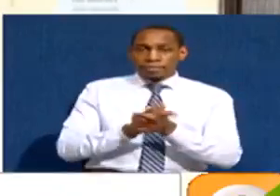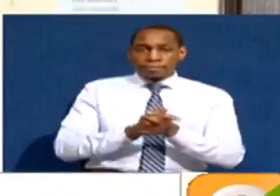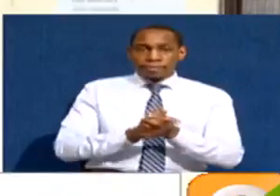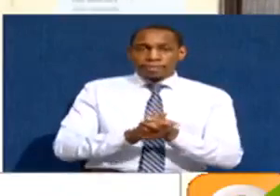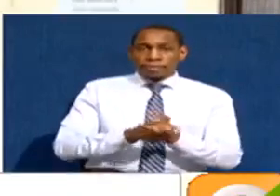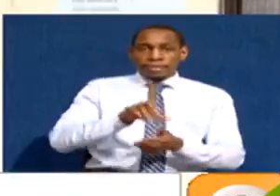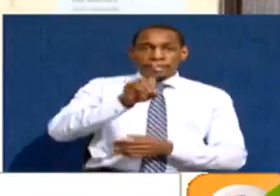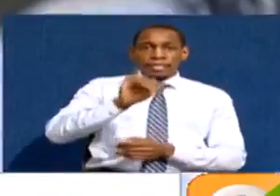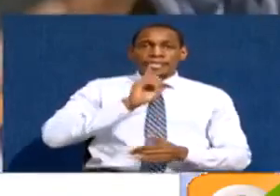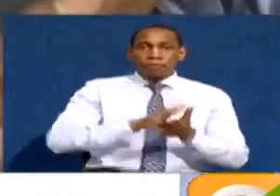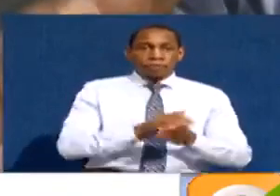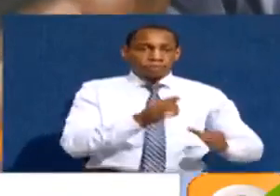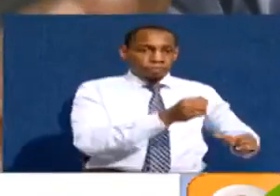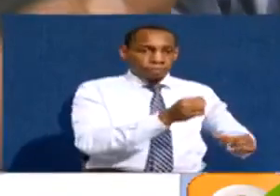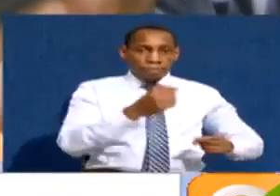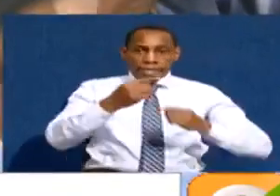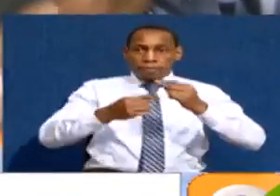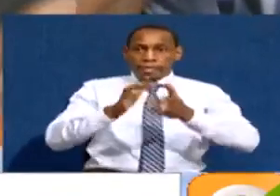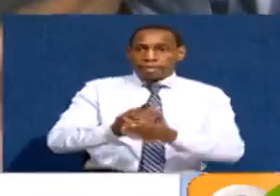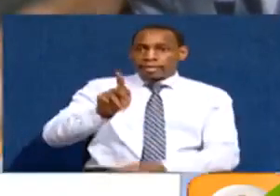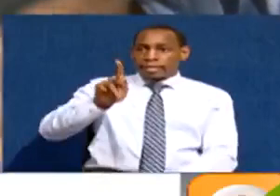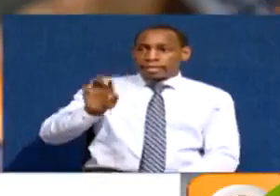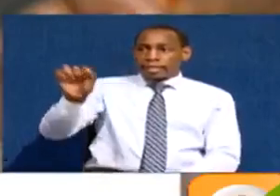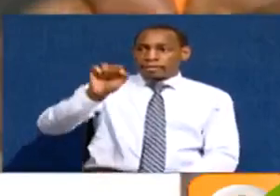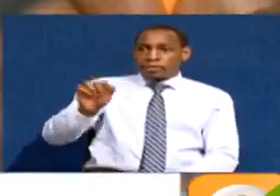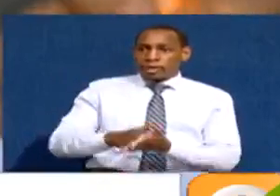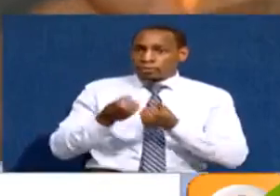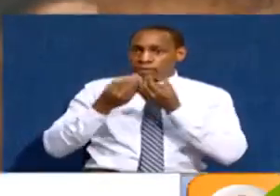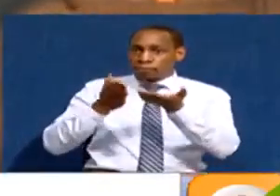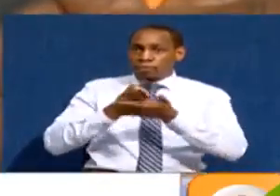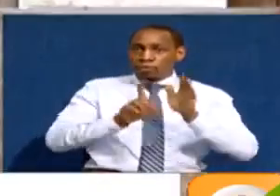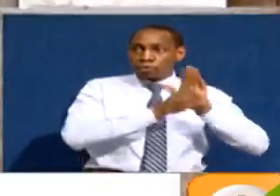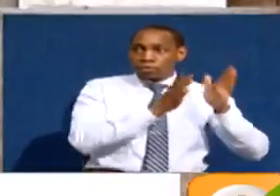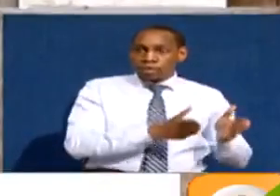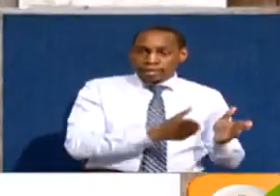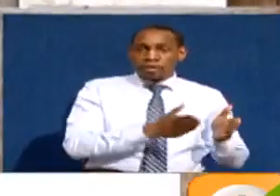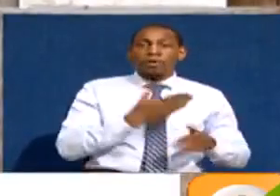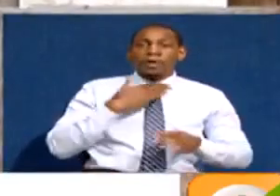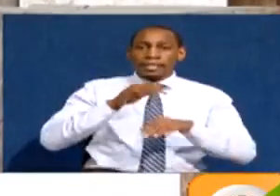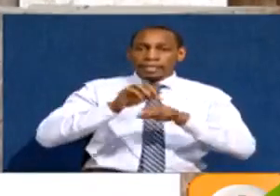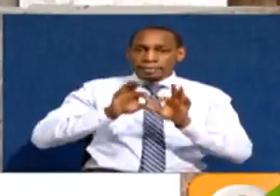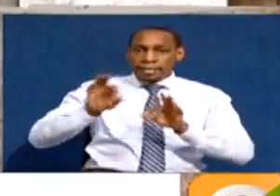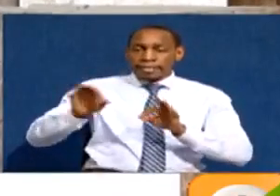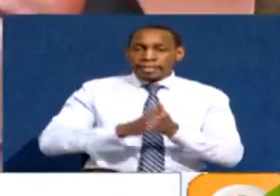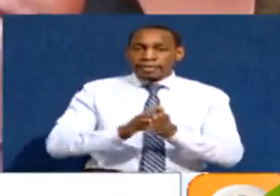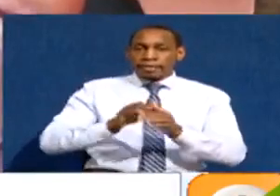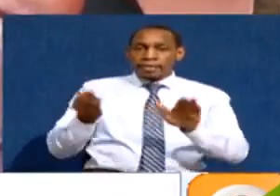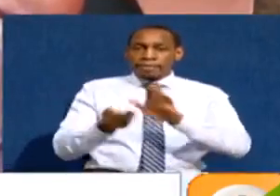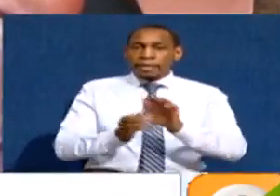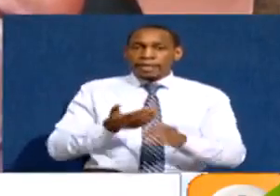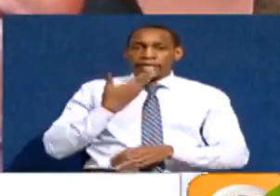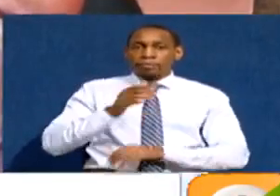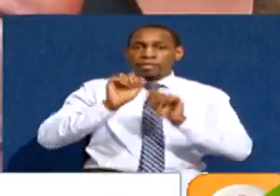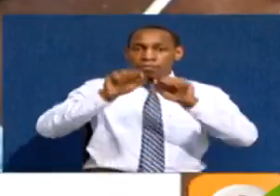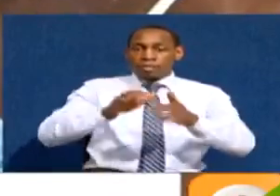told fumigation was going on. KWS, however, got served through a lawyer and sought more time to file a response. The matter